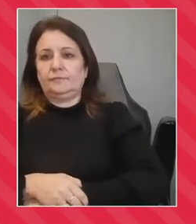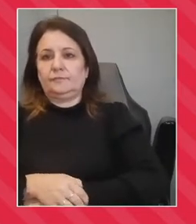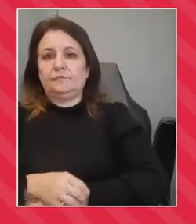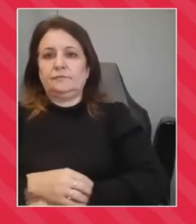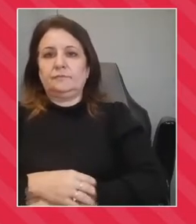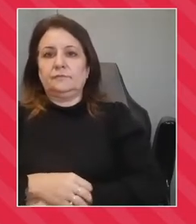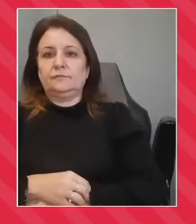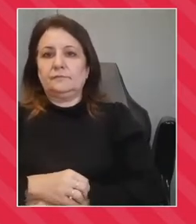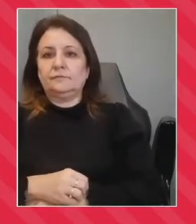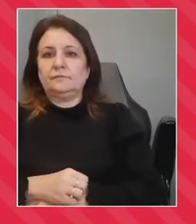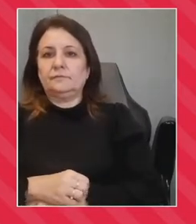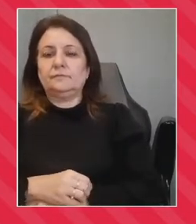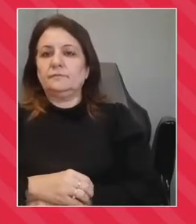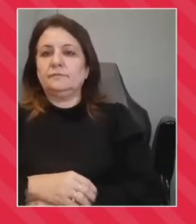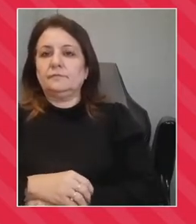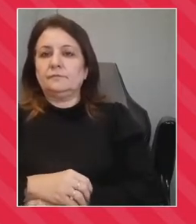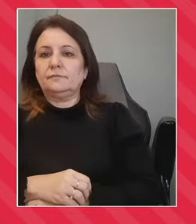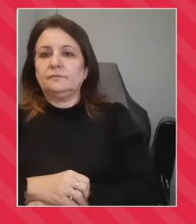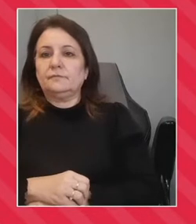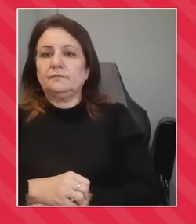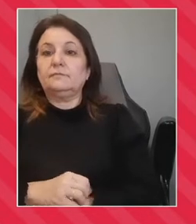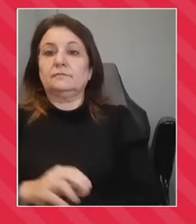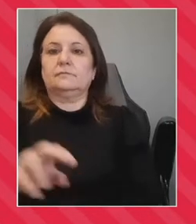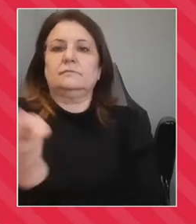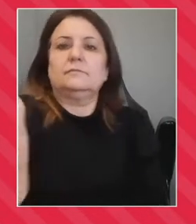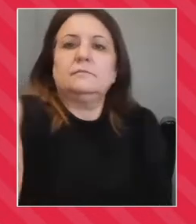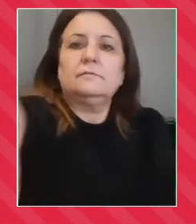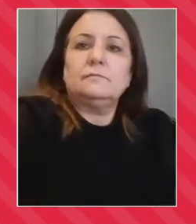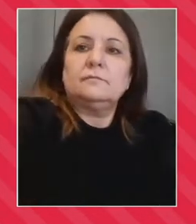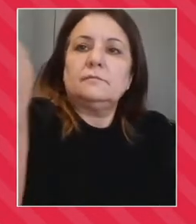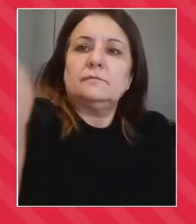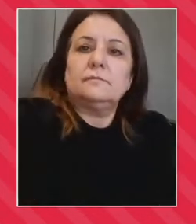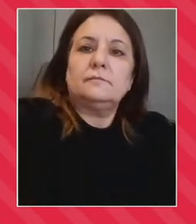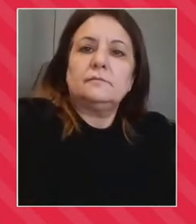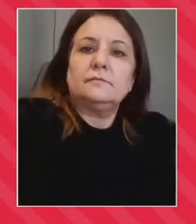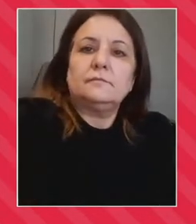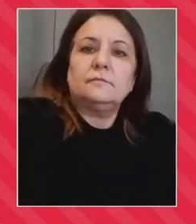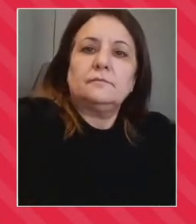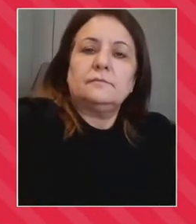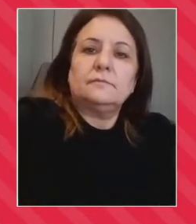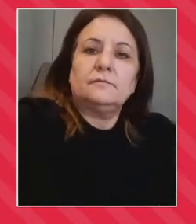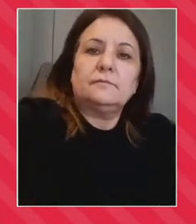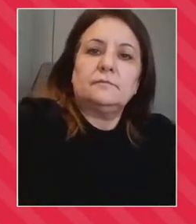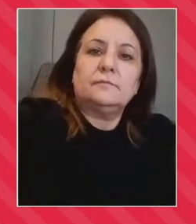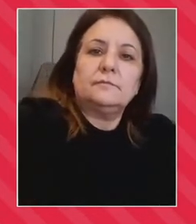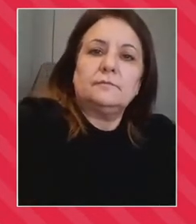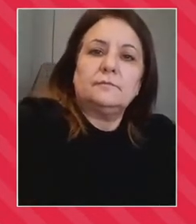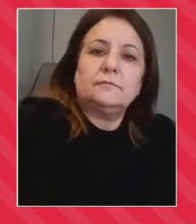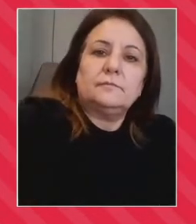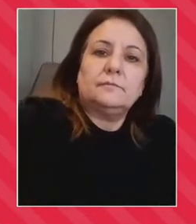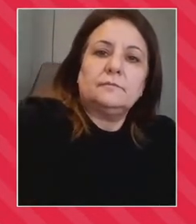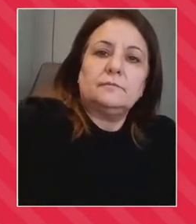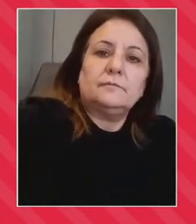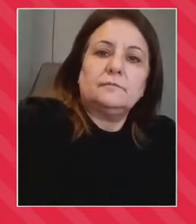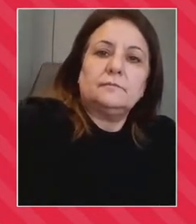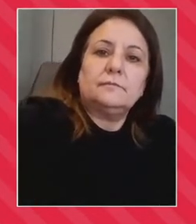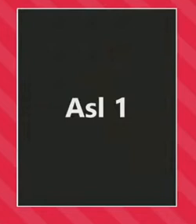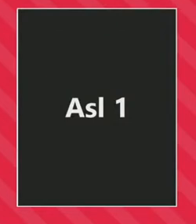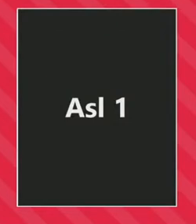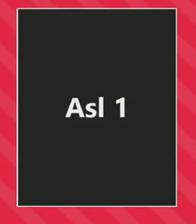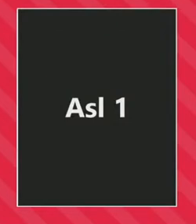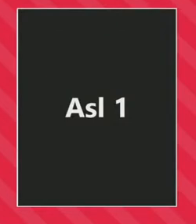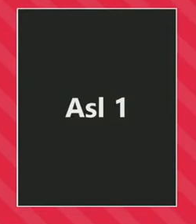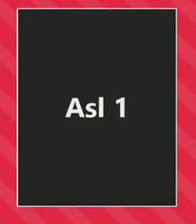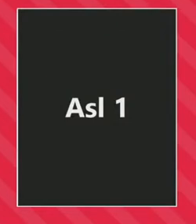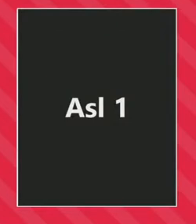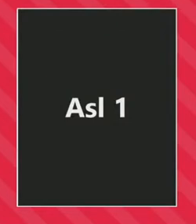that the last thing that they might want to do is stand in the kitchen, potentially alone, and cook a healthy meal. And that's because the work